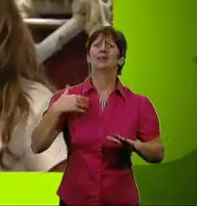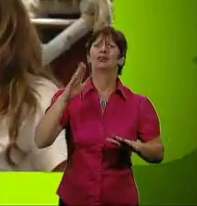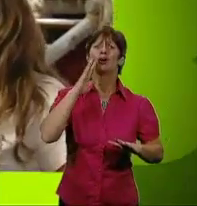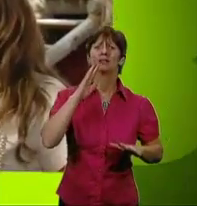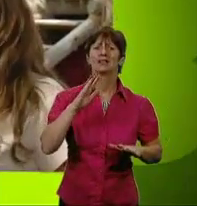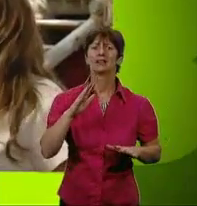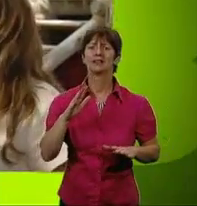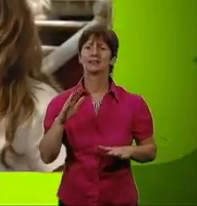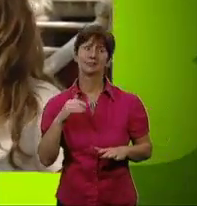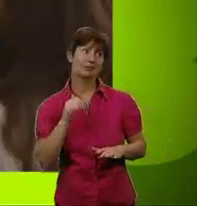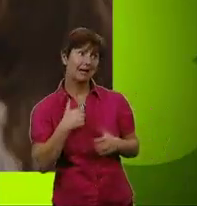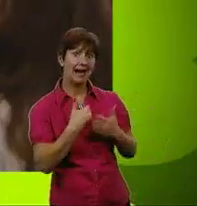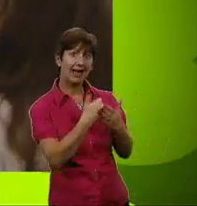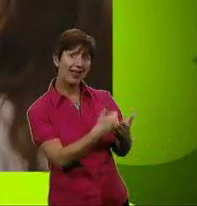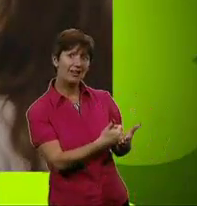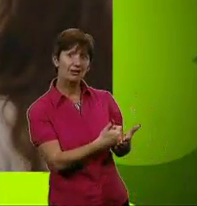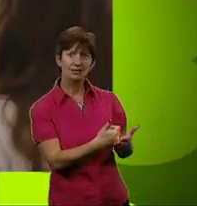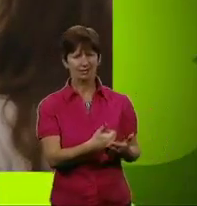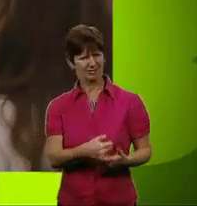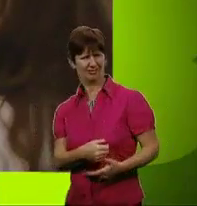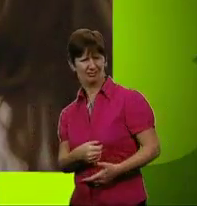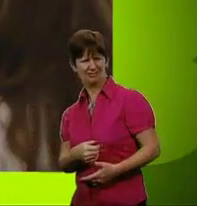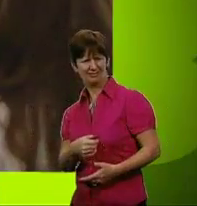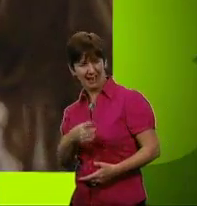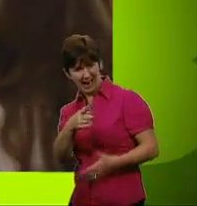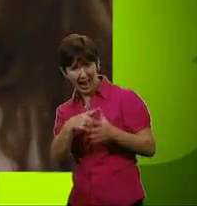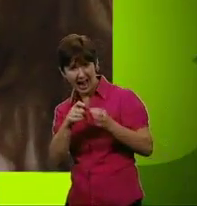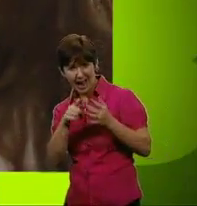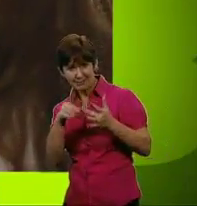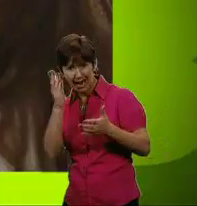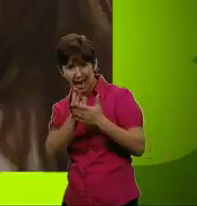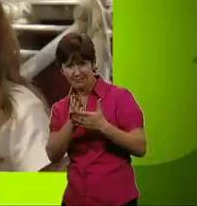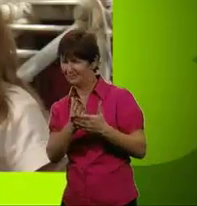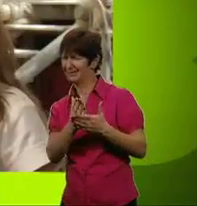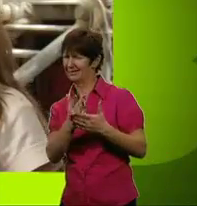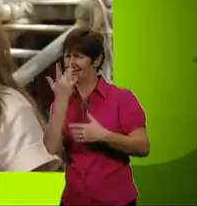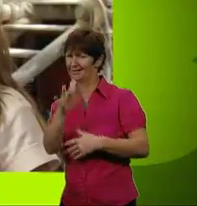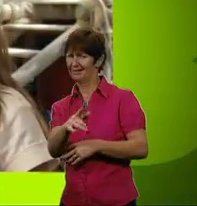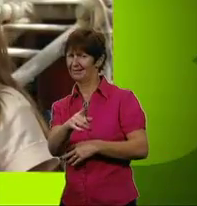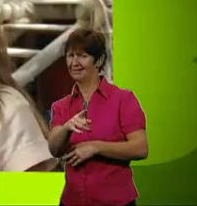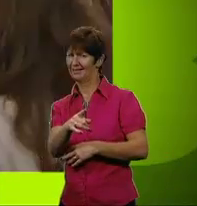Maybe I could give you a hand. Sorry, you look like Abby, but you're obviously an alien imposter.